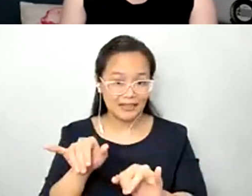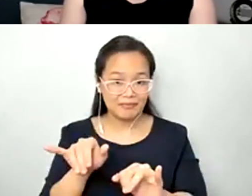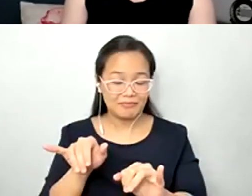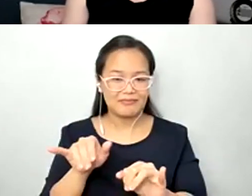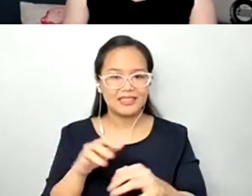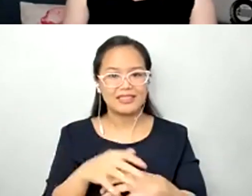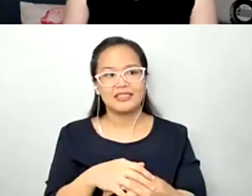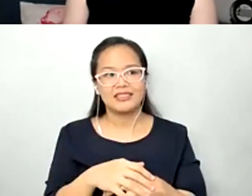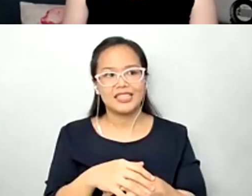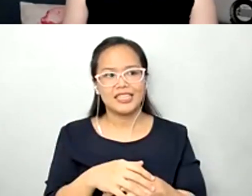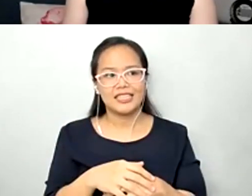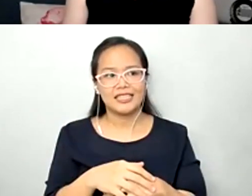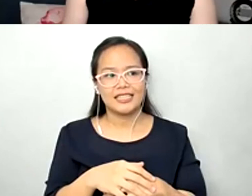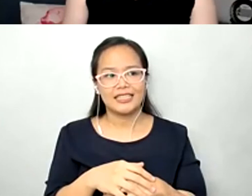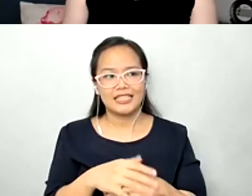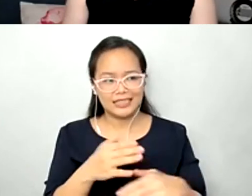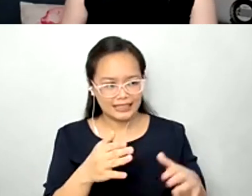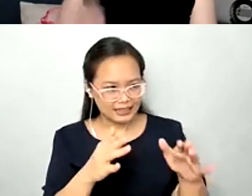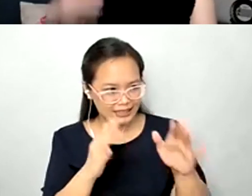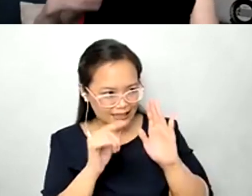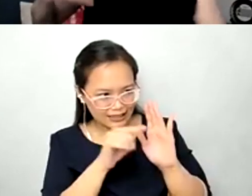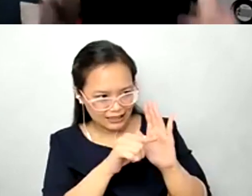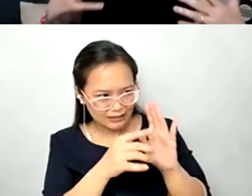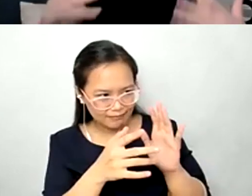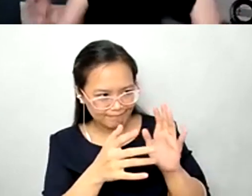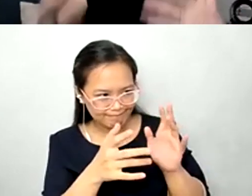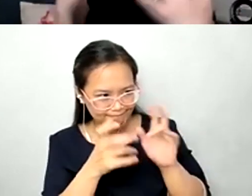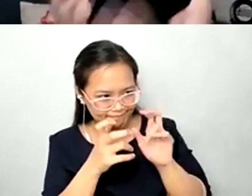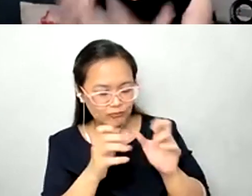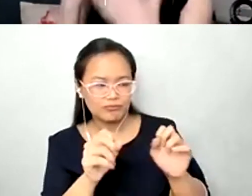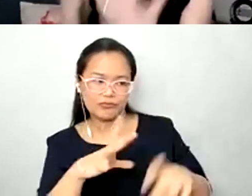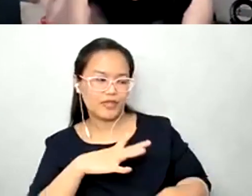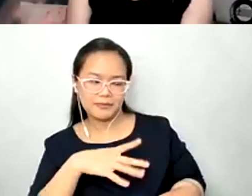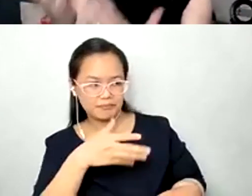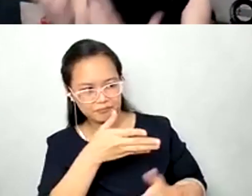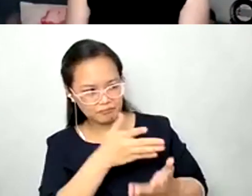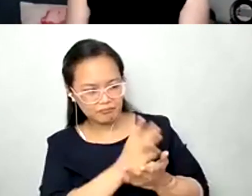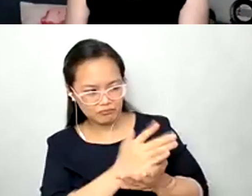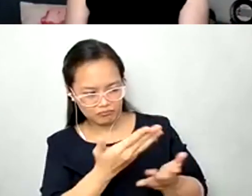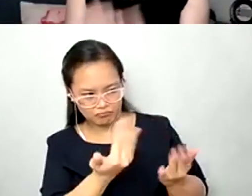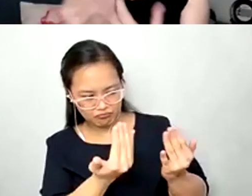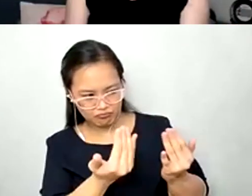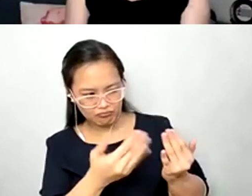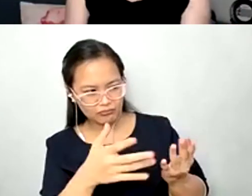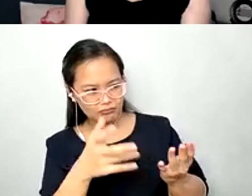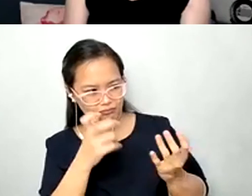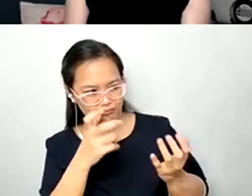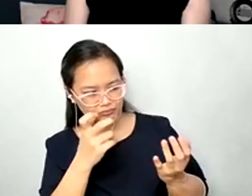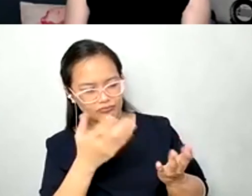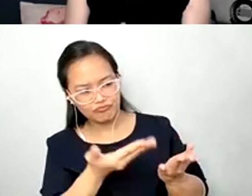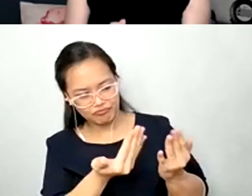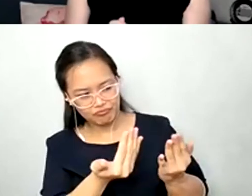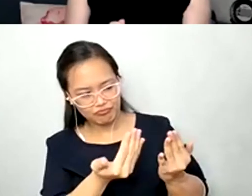attention to the point that I'm parang willingly I'm giving you that amount of time for you to use,